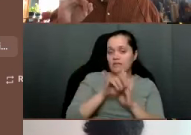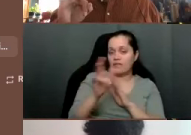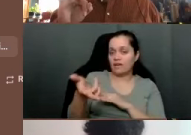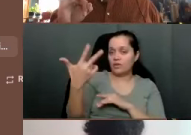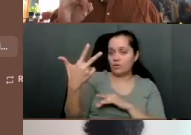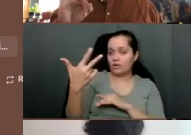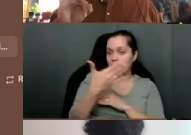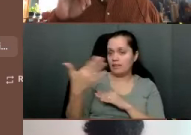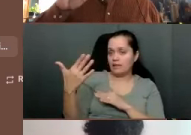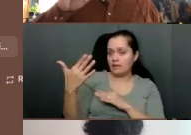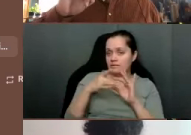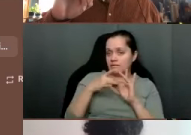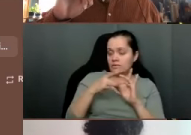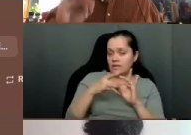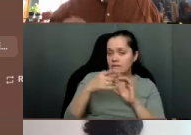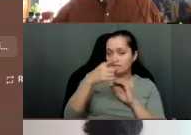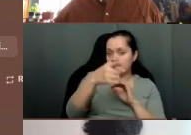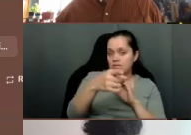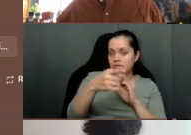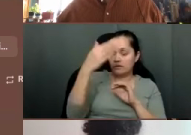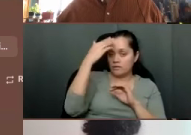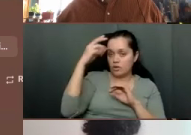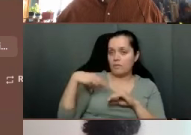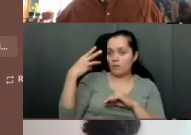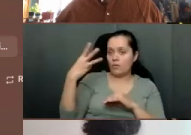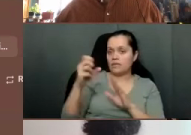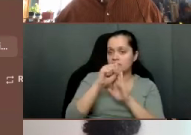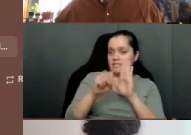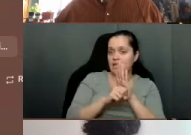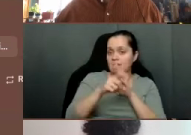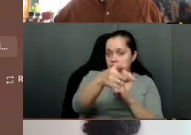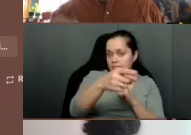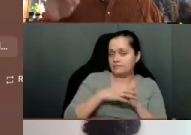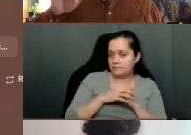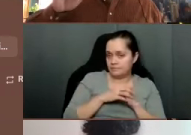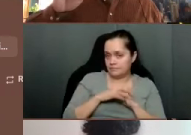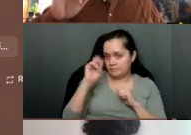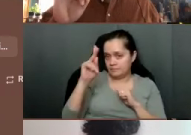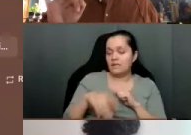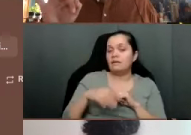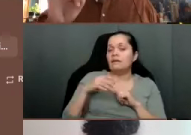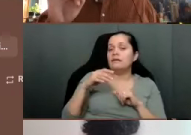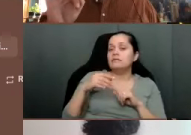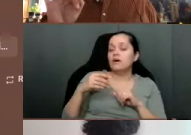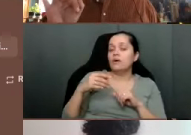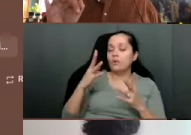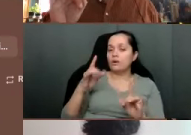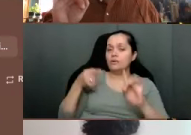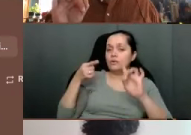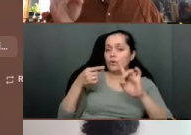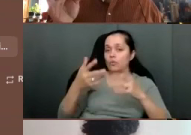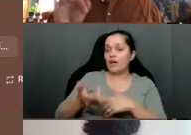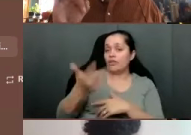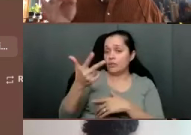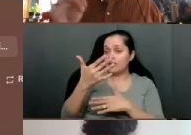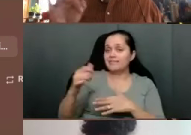three things to know about the state of Washington. And we're striving to find three things that are